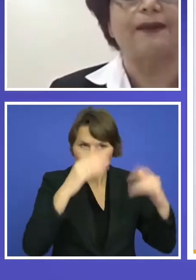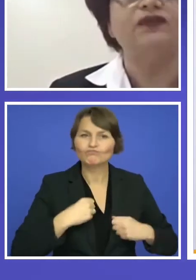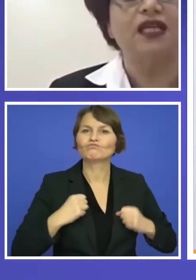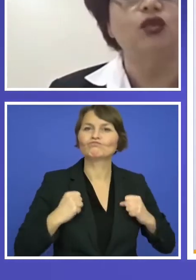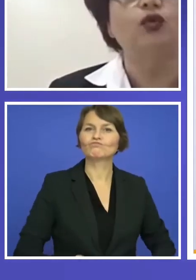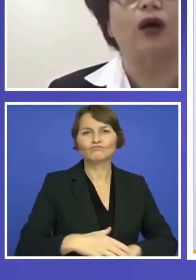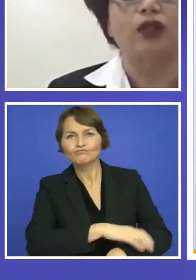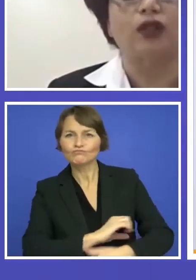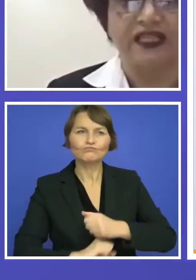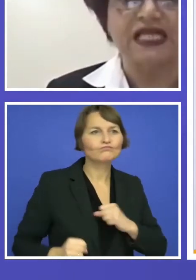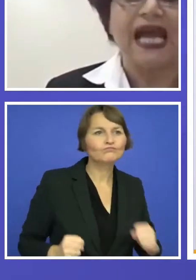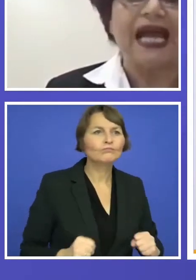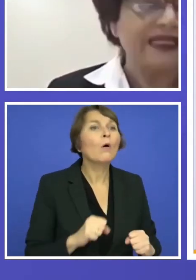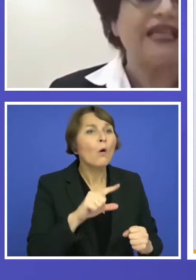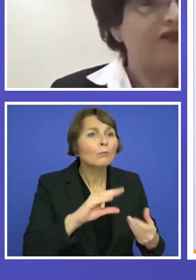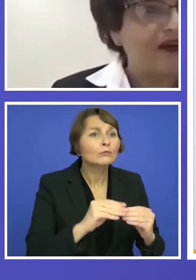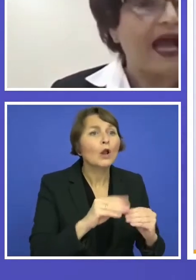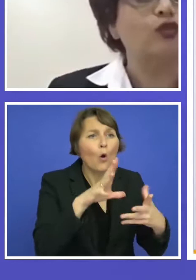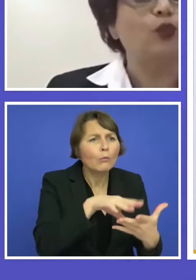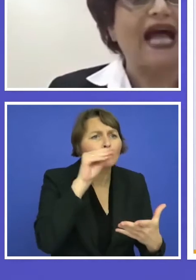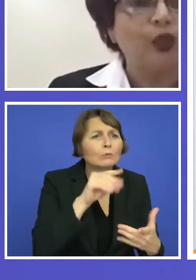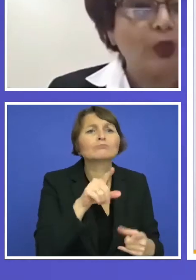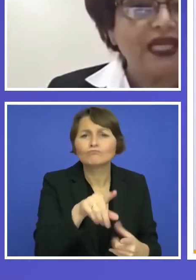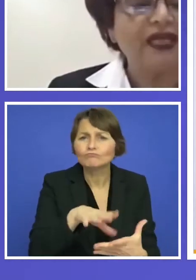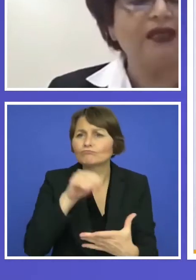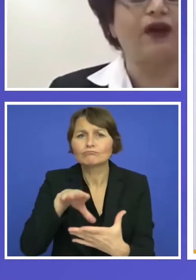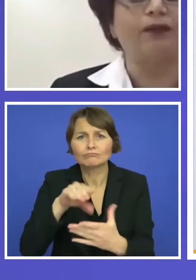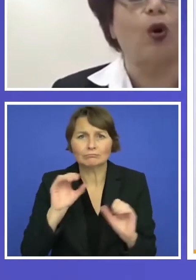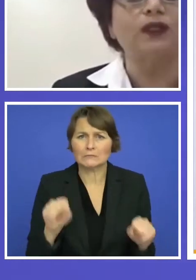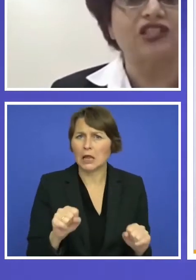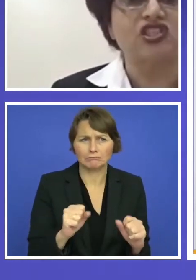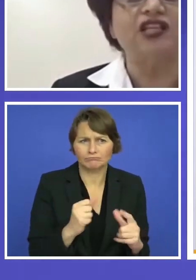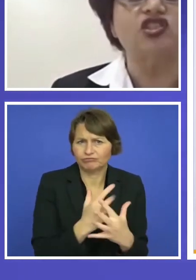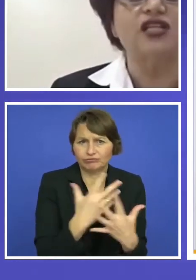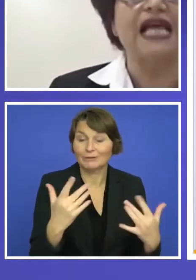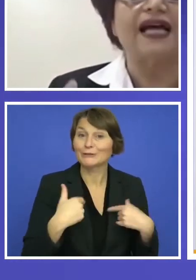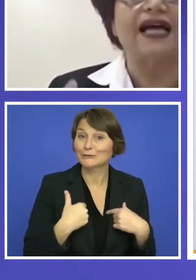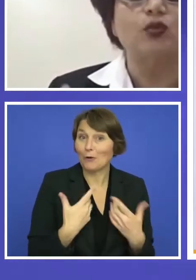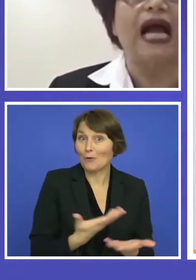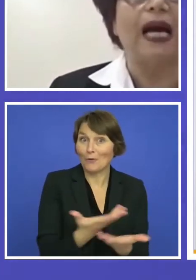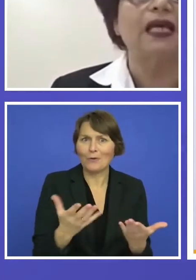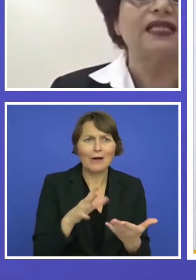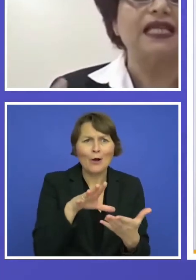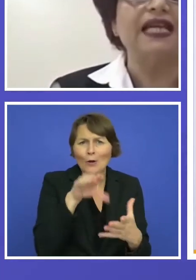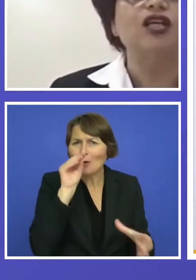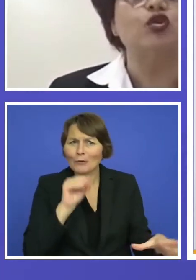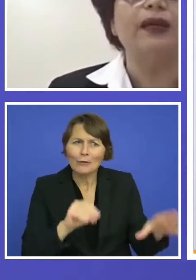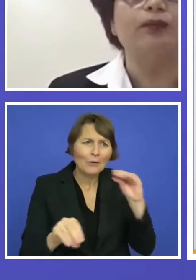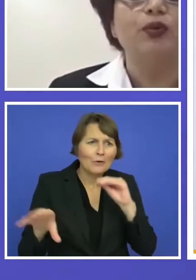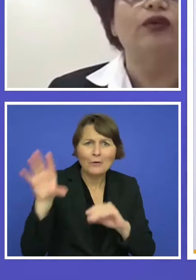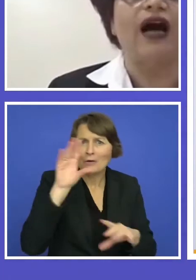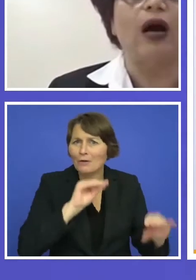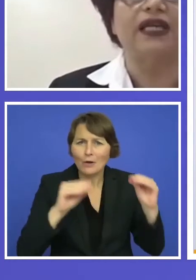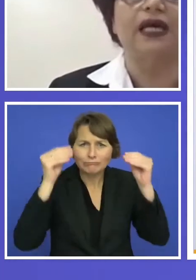learn something new out of it. And in fact, we are learning from all the challenges, and we are trying